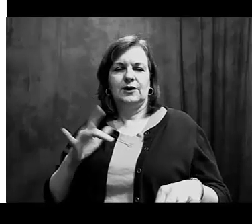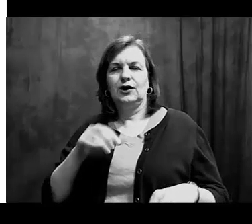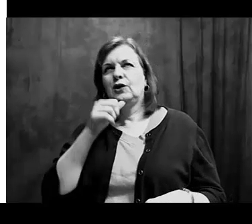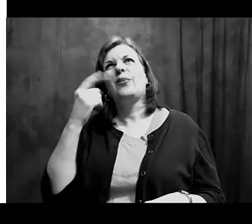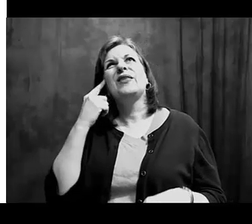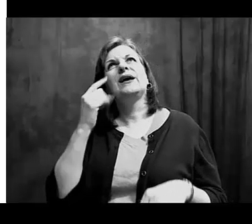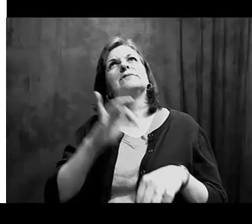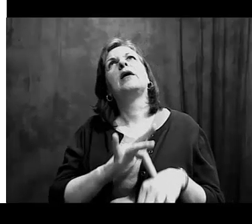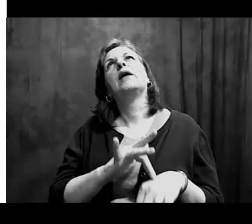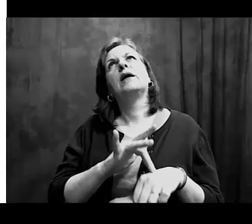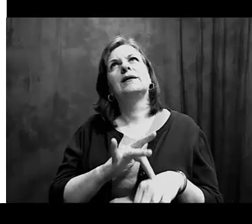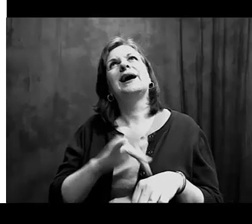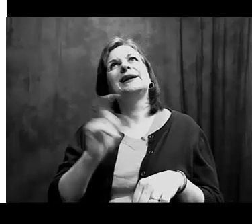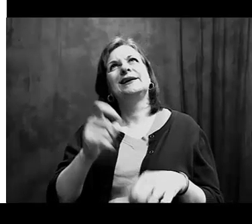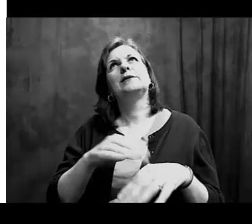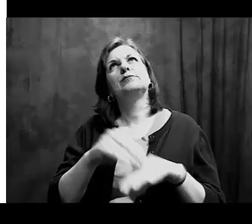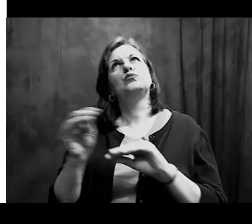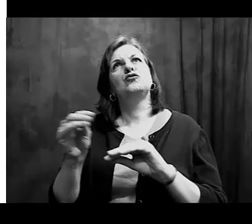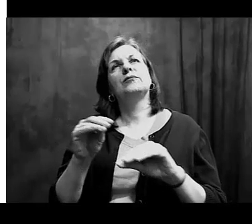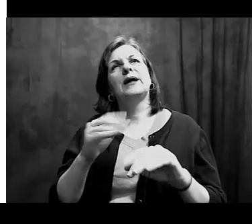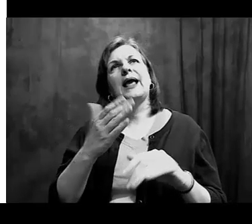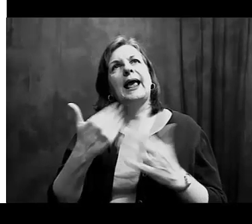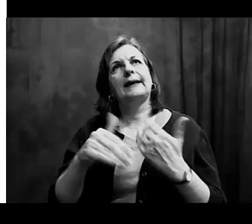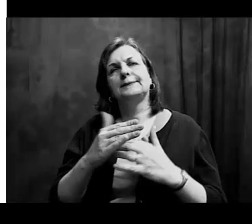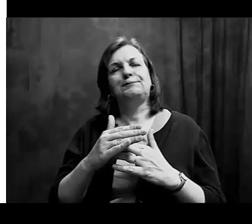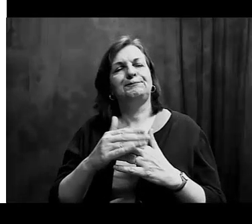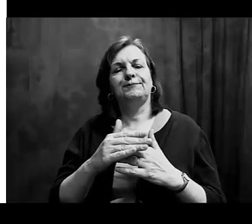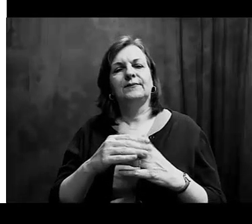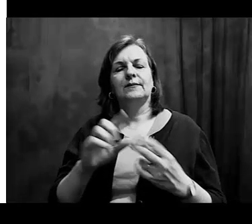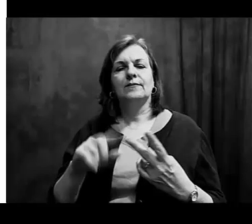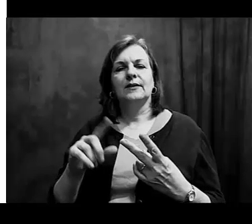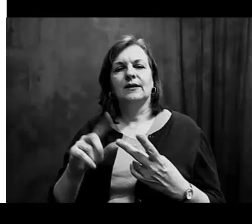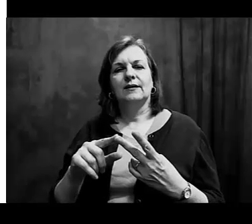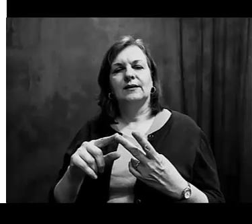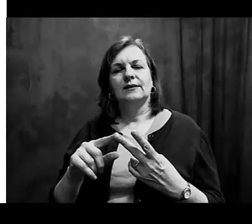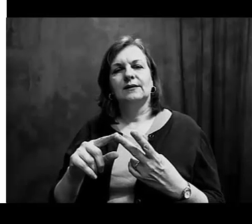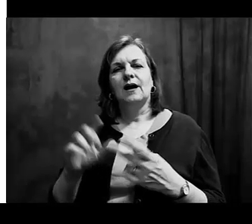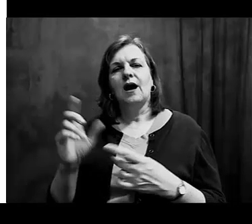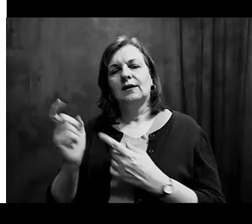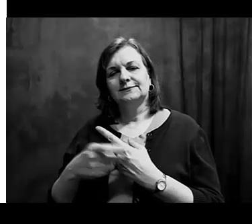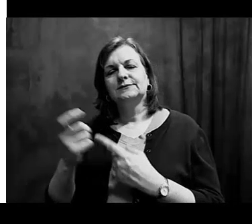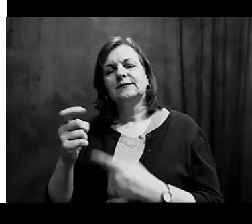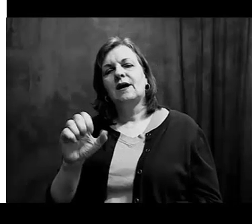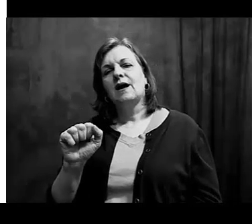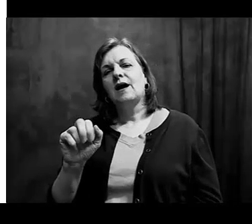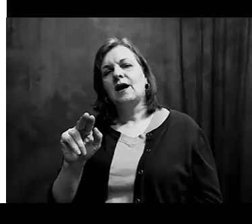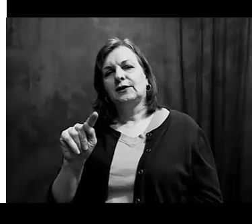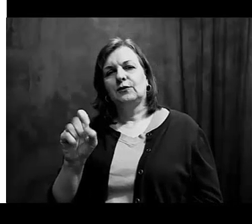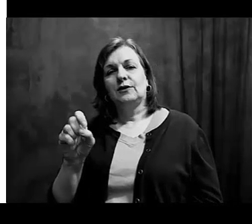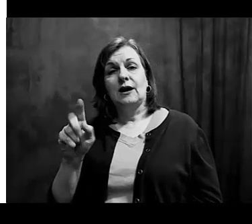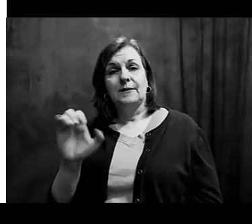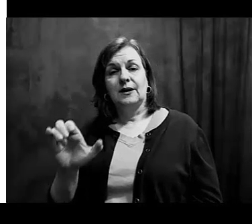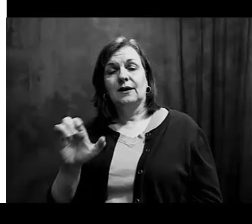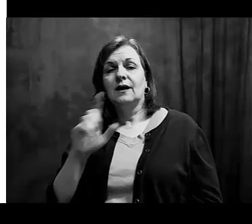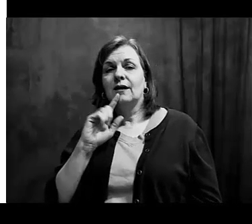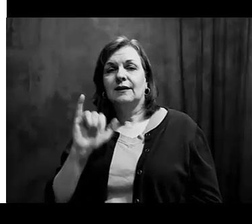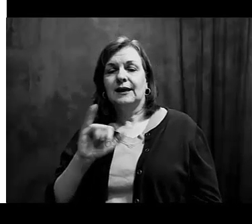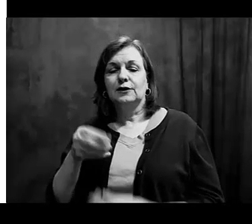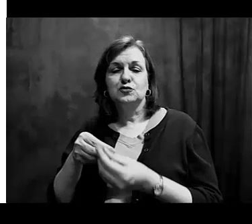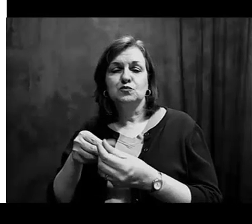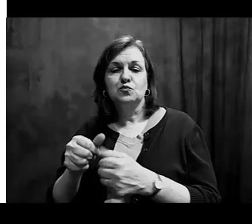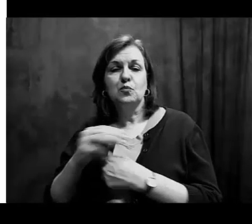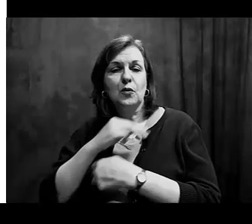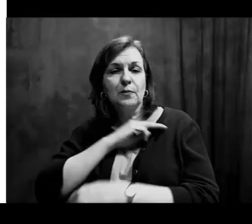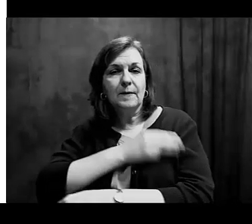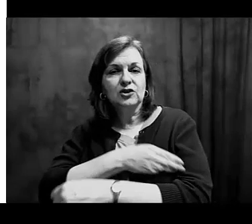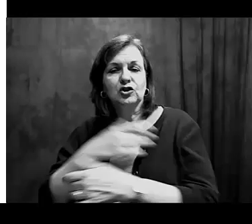these will be involuntary in the sense that we're responding to a stimulus that we haven't thought about. Okay? You burn yourself, you